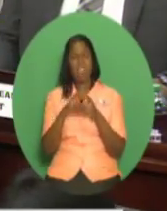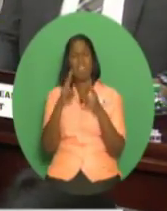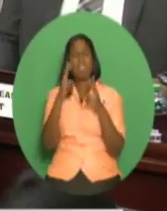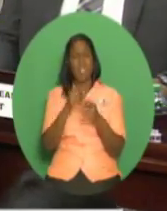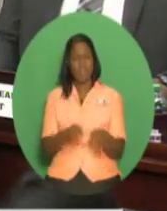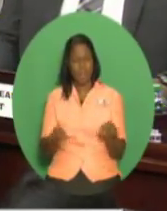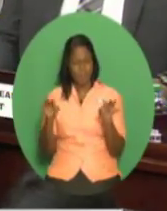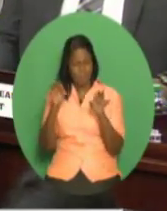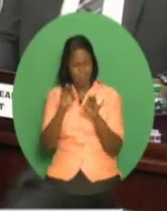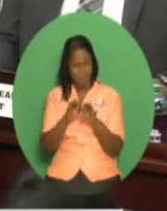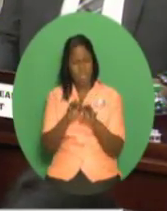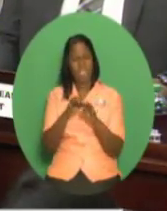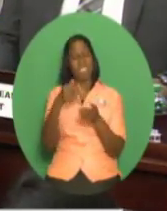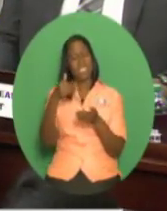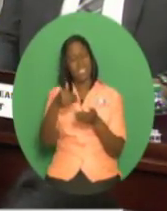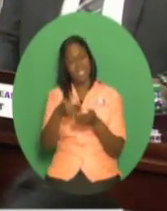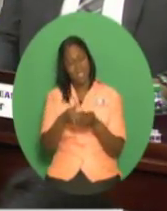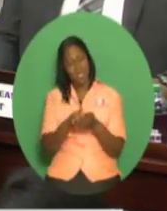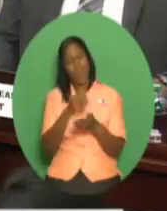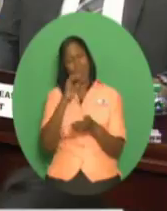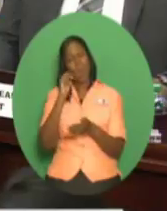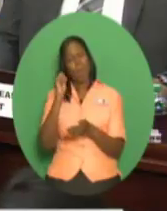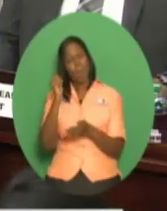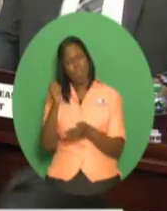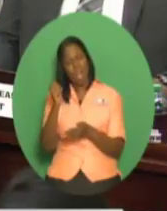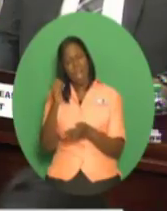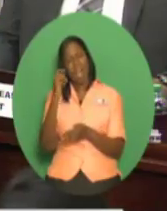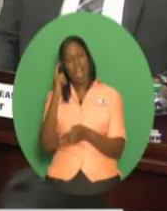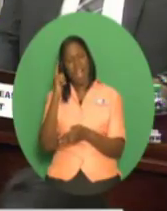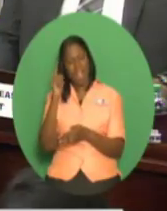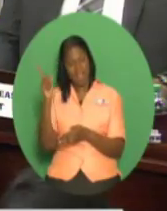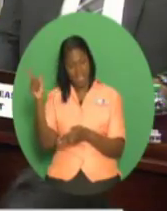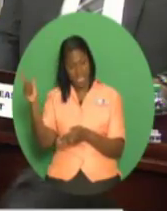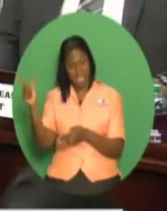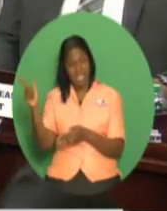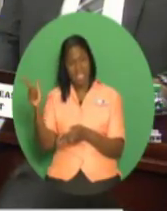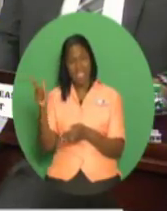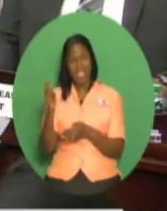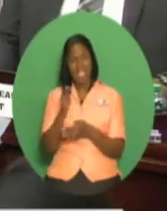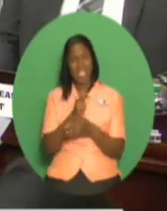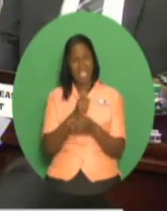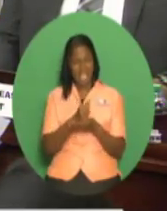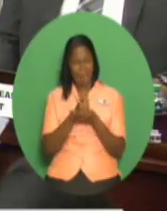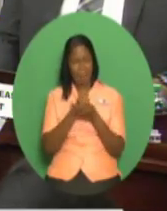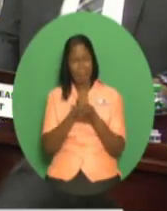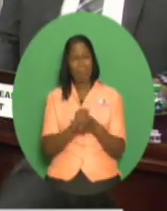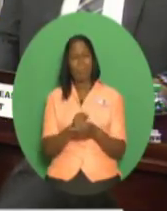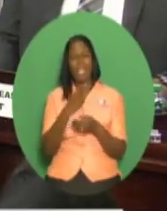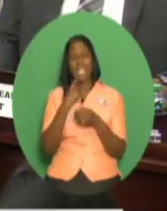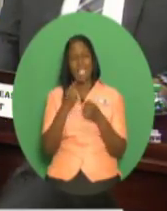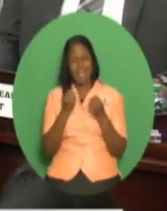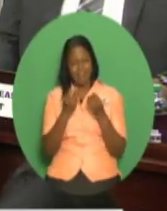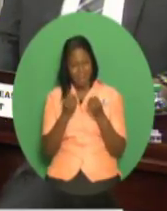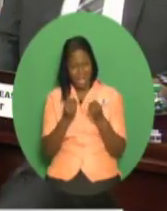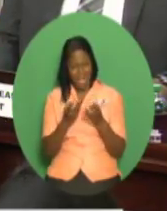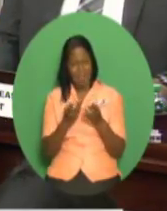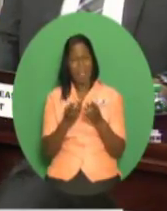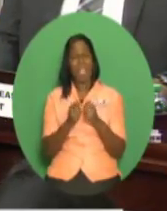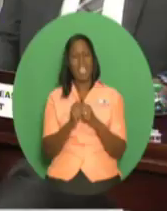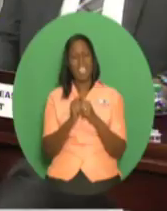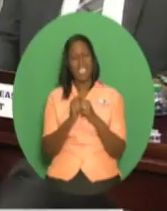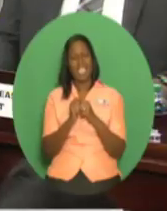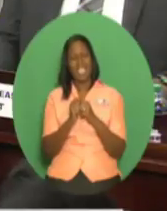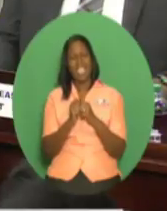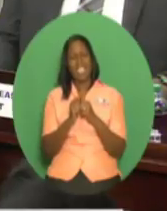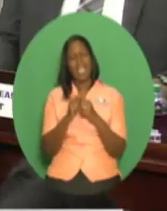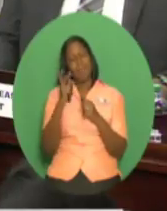initiative. A number of workshops have been held under the direction of our Student Support Services